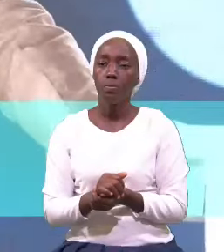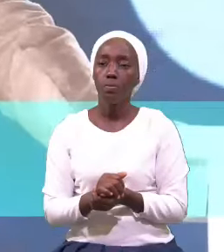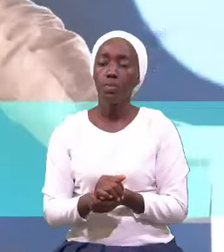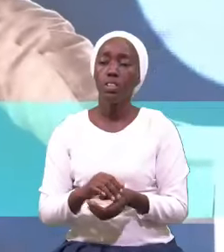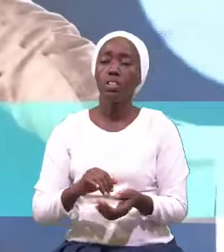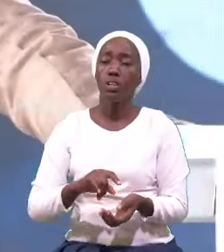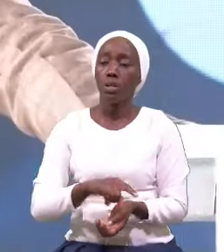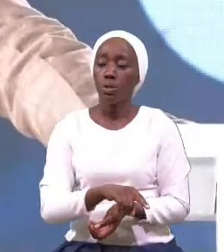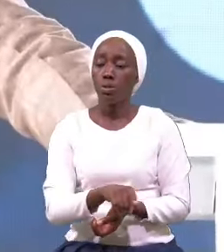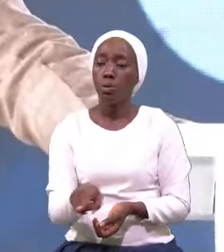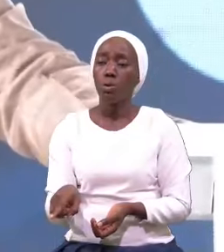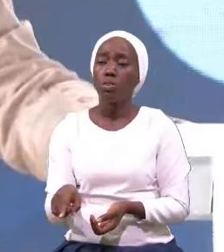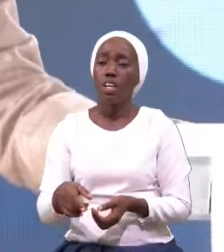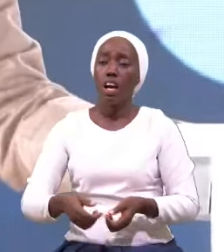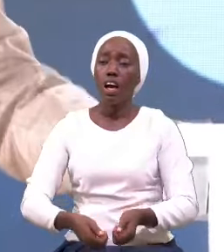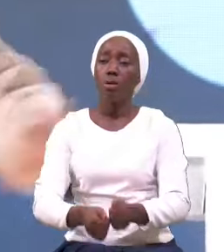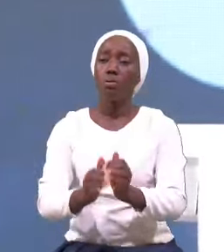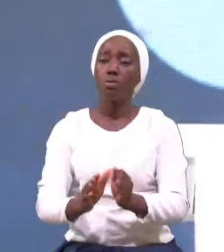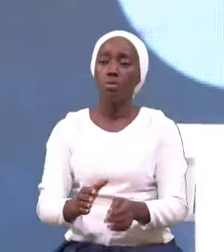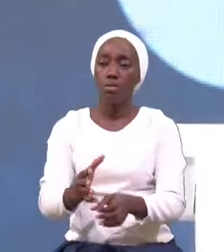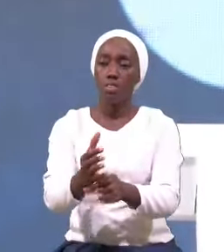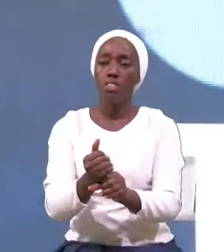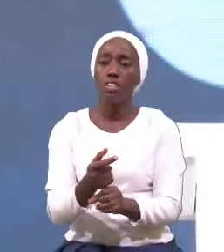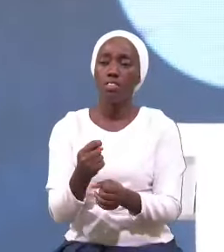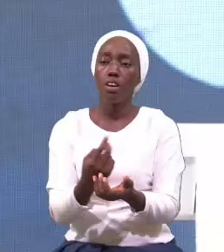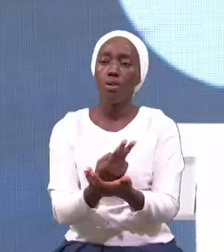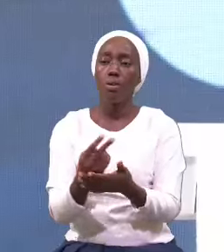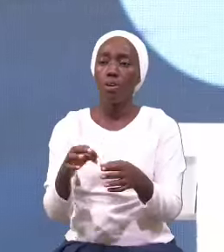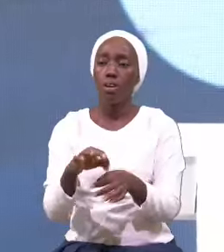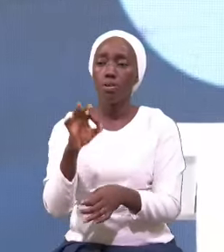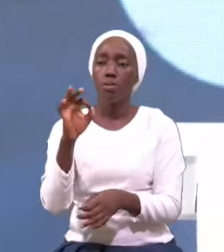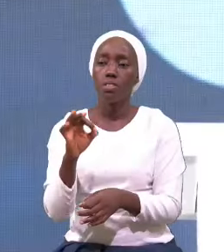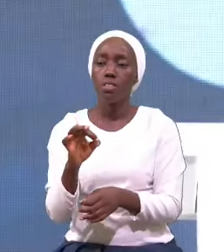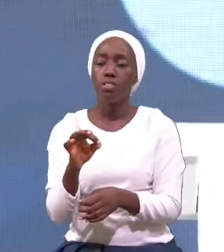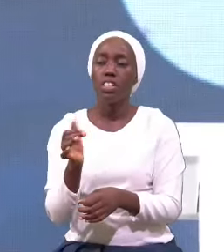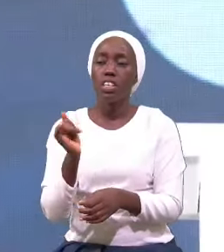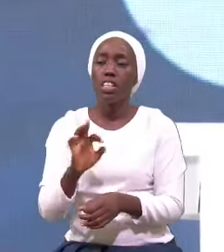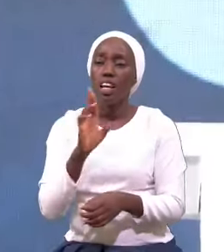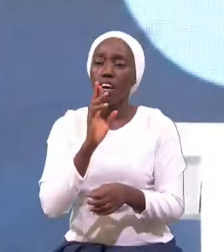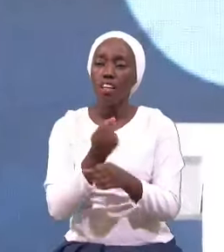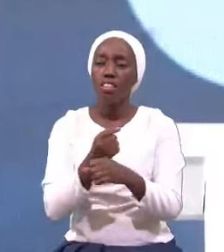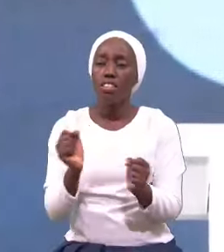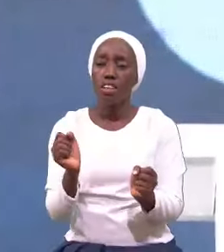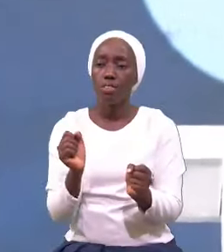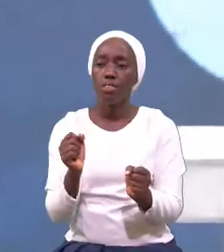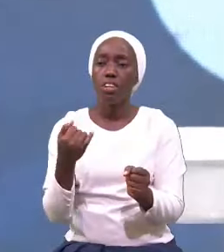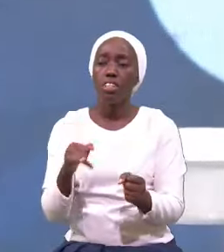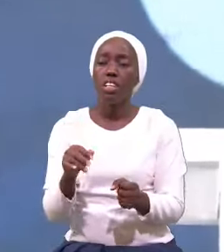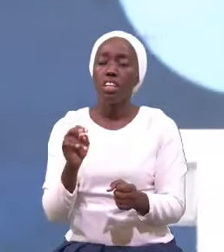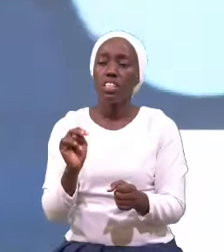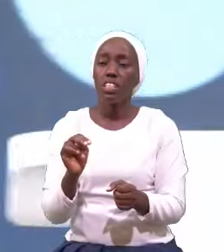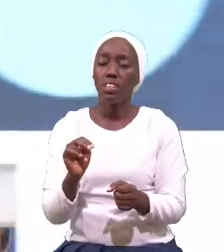Those apostles received the Holy Ghost. They had been saved. Their names were written in